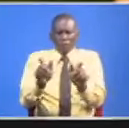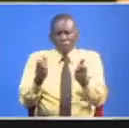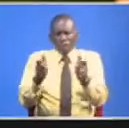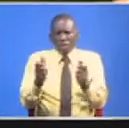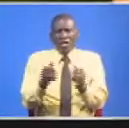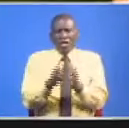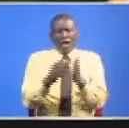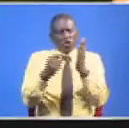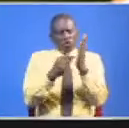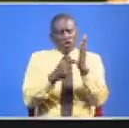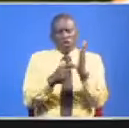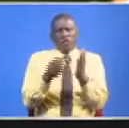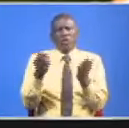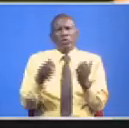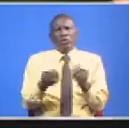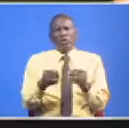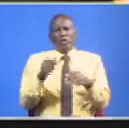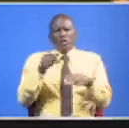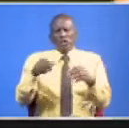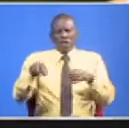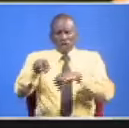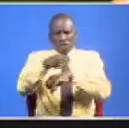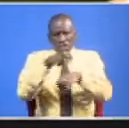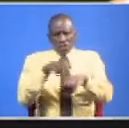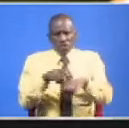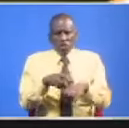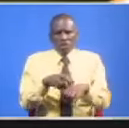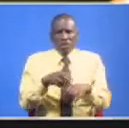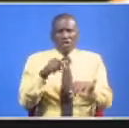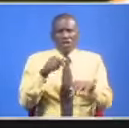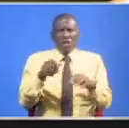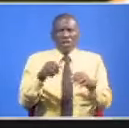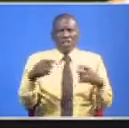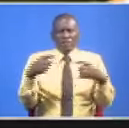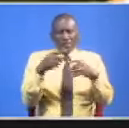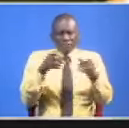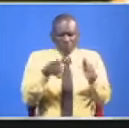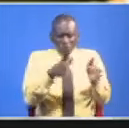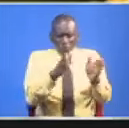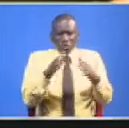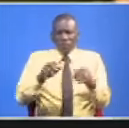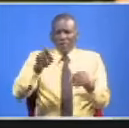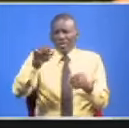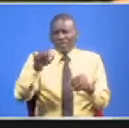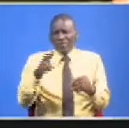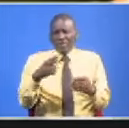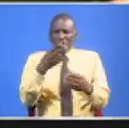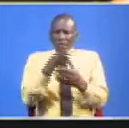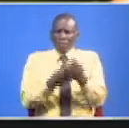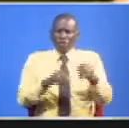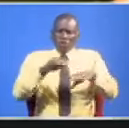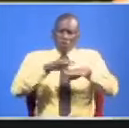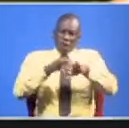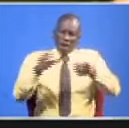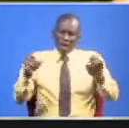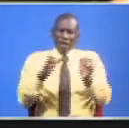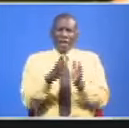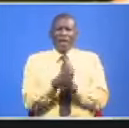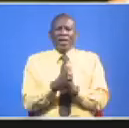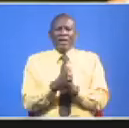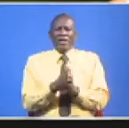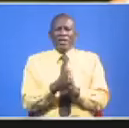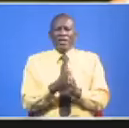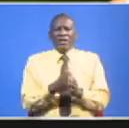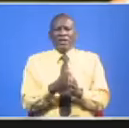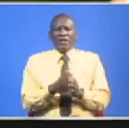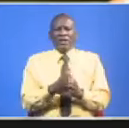to our digital footprint across the nation, across our broadcasting channels like NTV, both online and under